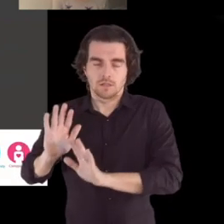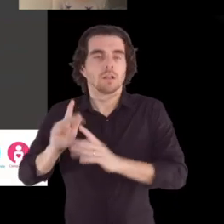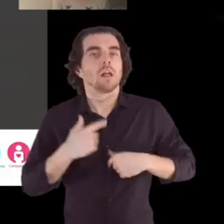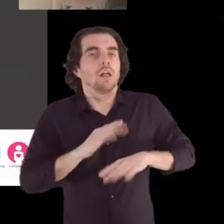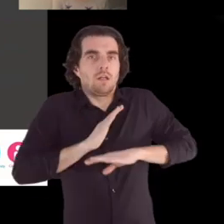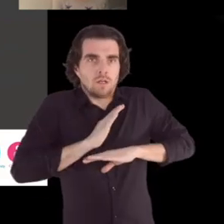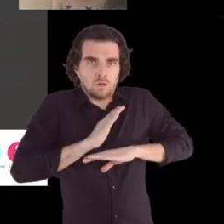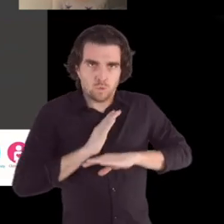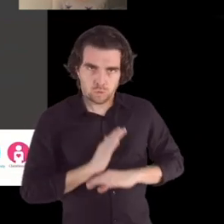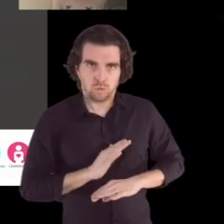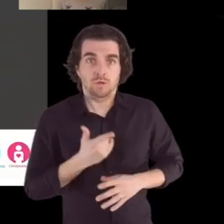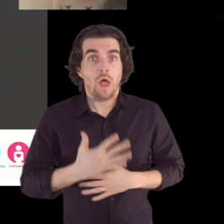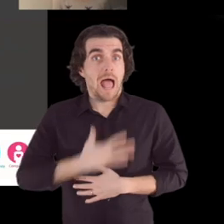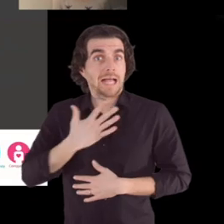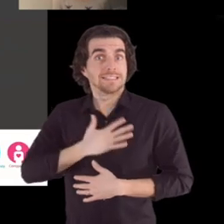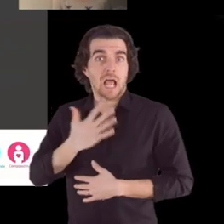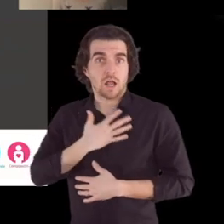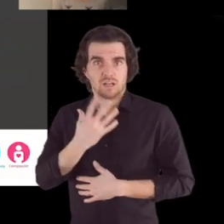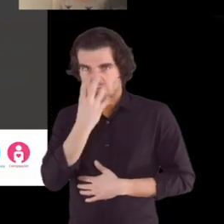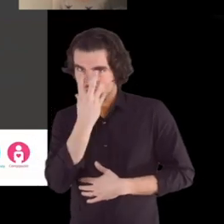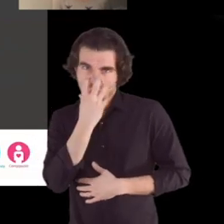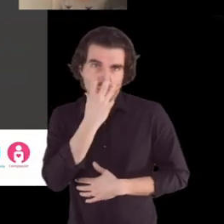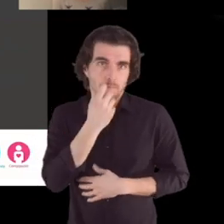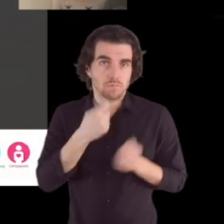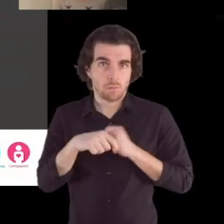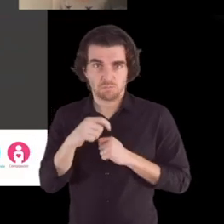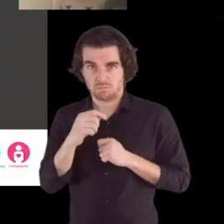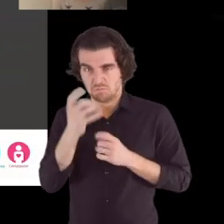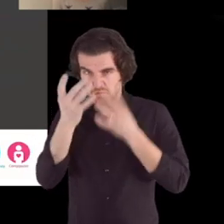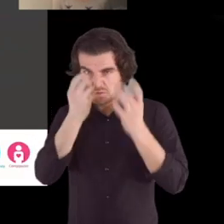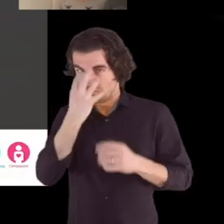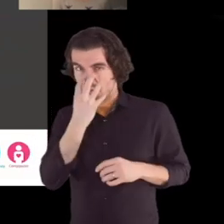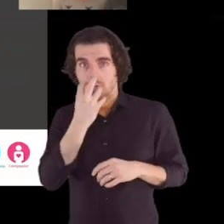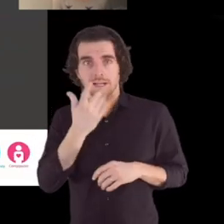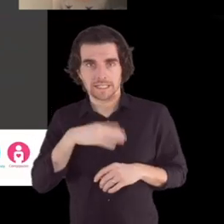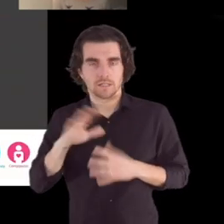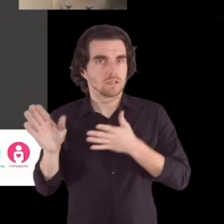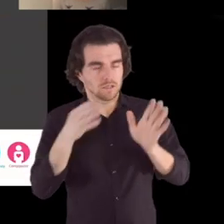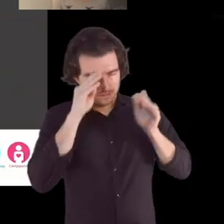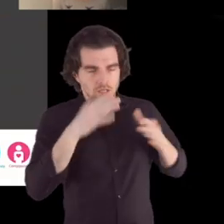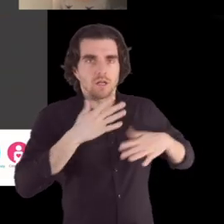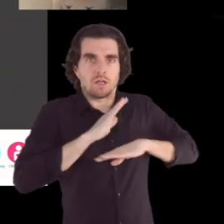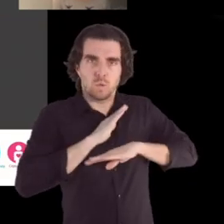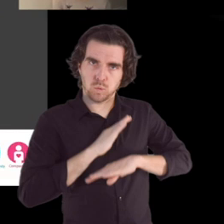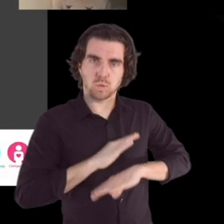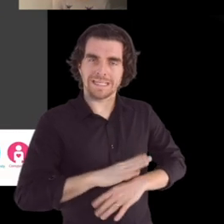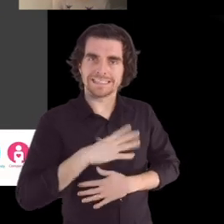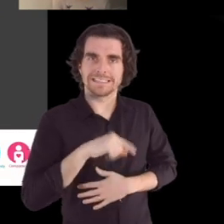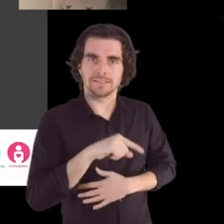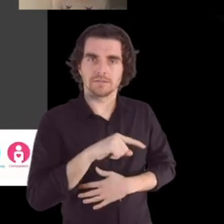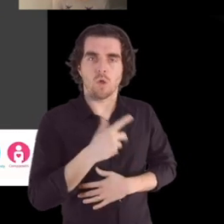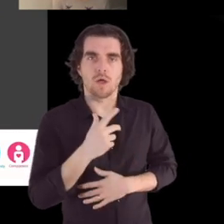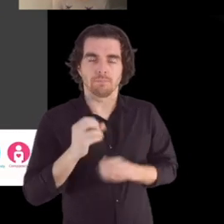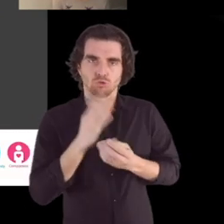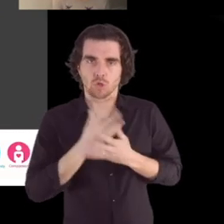and can lead to those really uncomfortable emotions building up. So anxiety, anger, and low mood. So we really need to focus on trying to build up